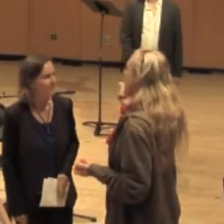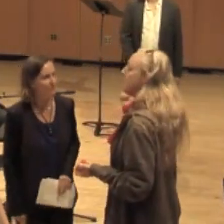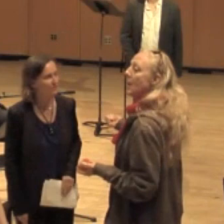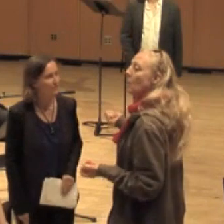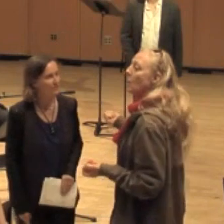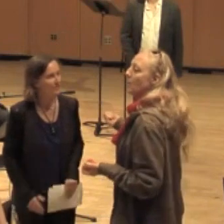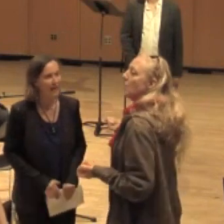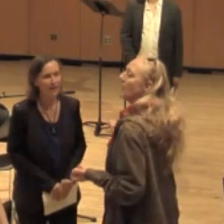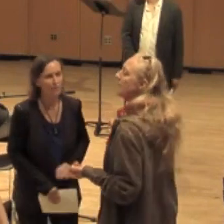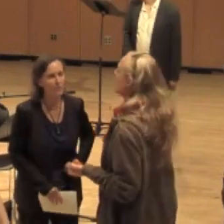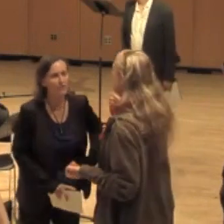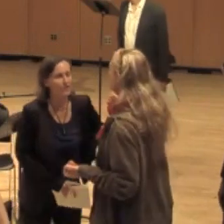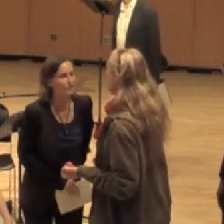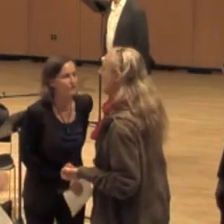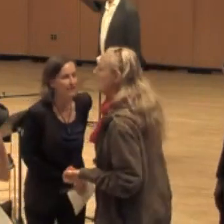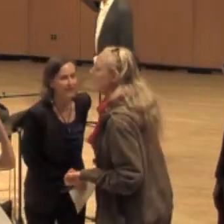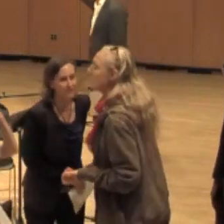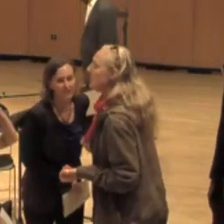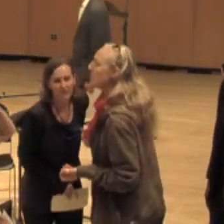e